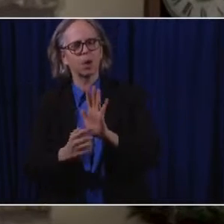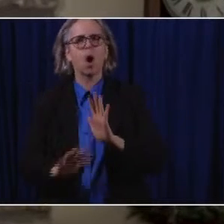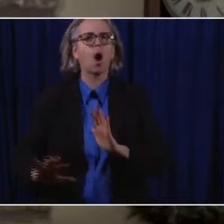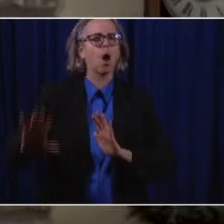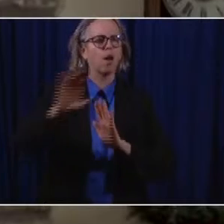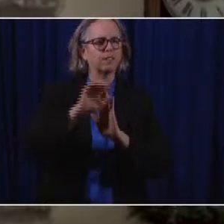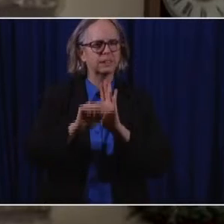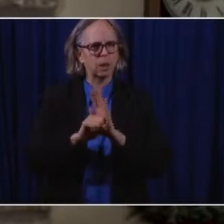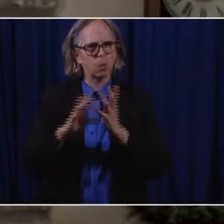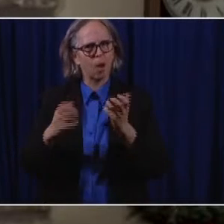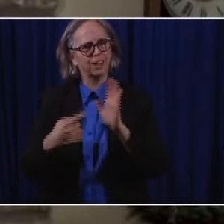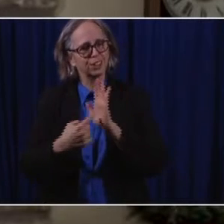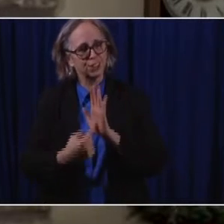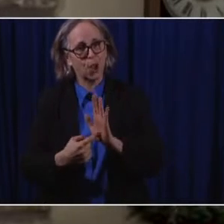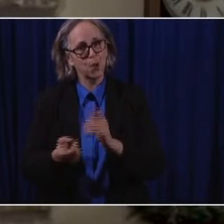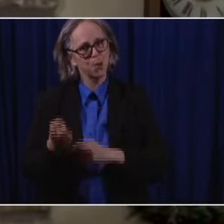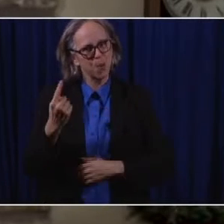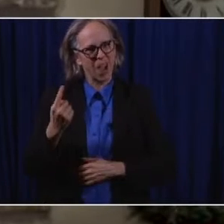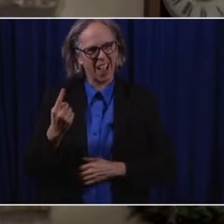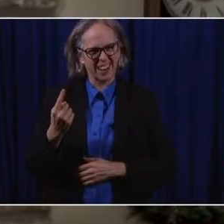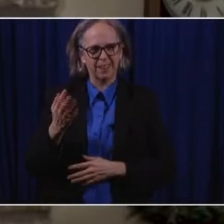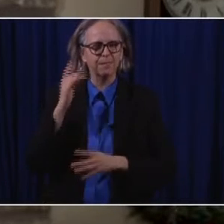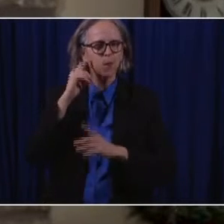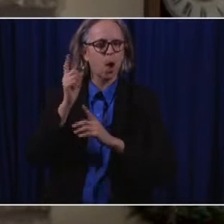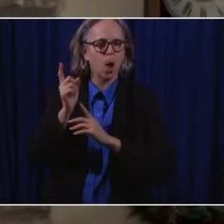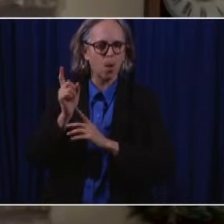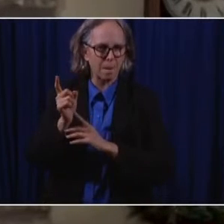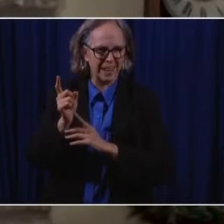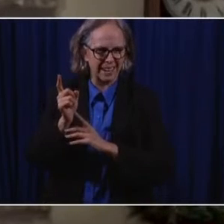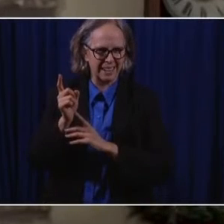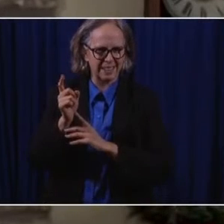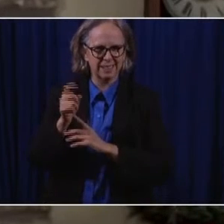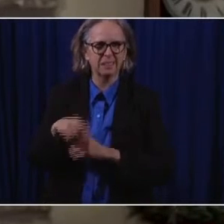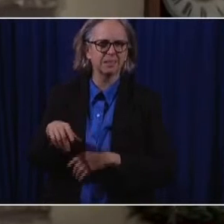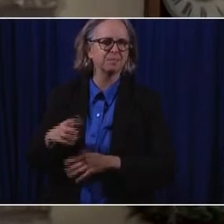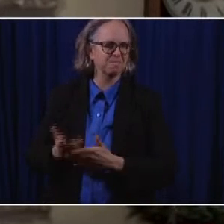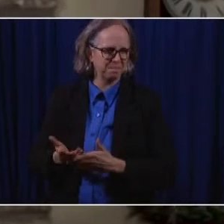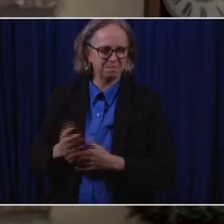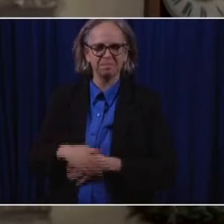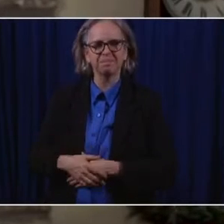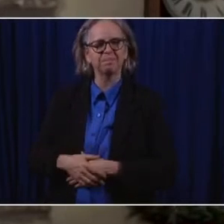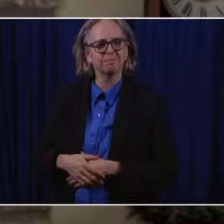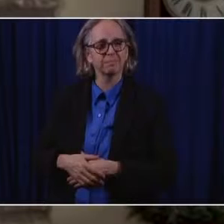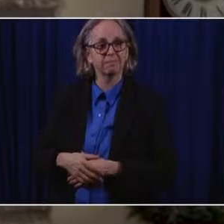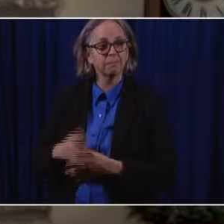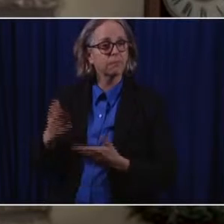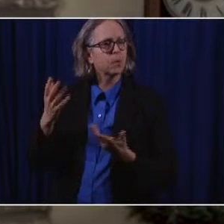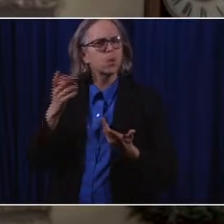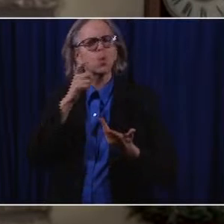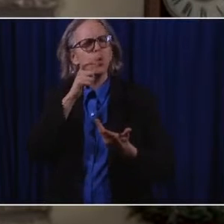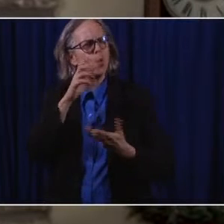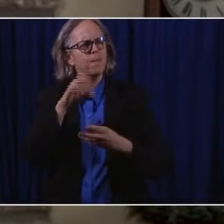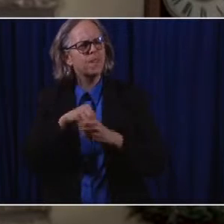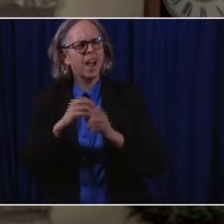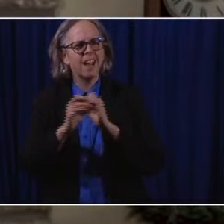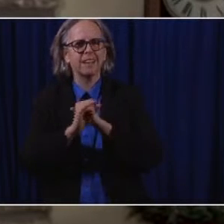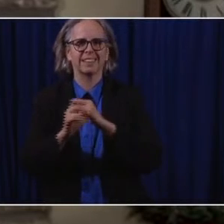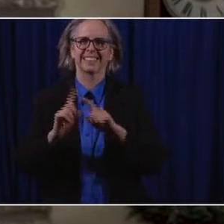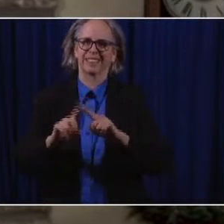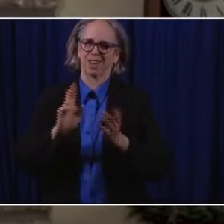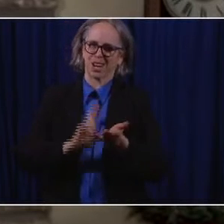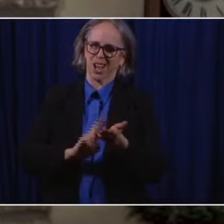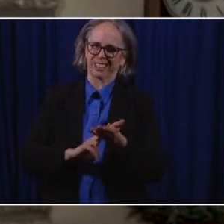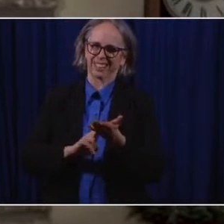you today. It is a 60-second ad featuring some of the nurses, and some of them you've already seen on